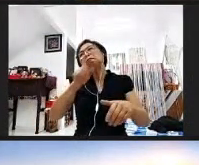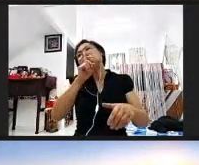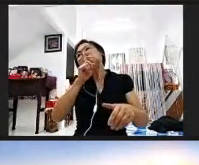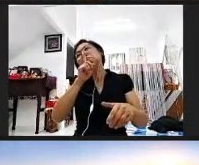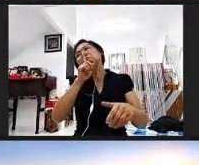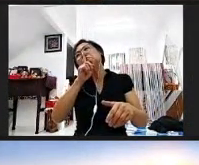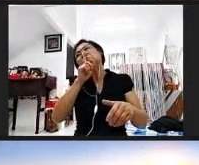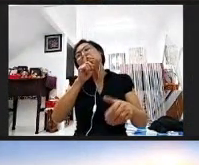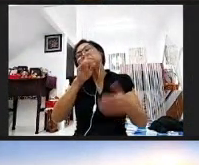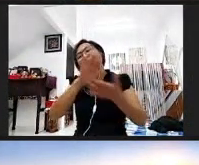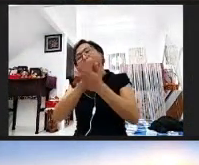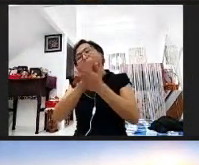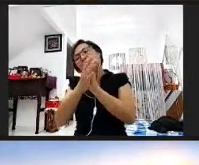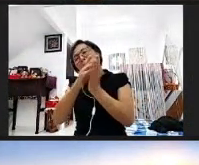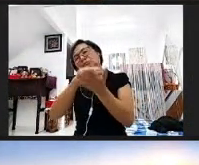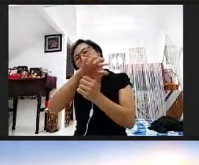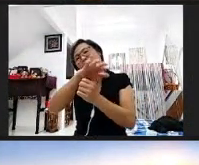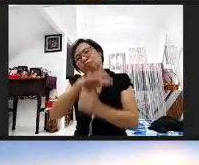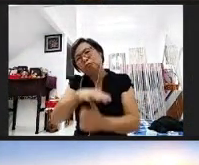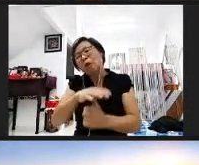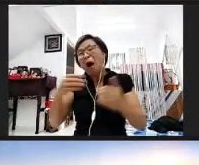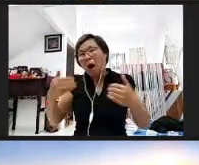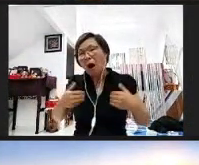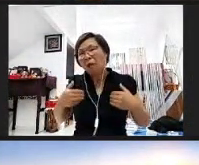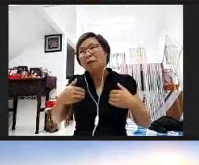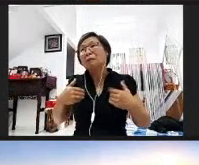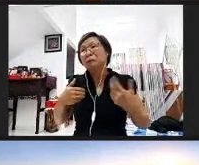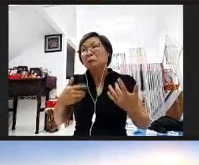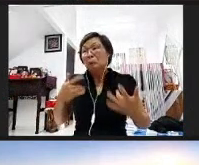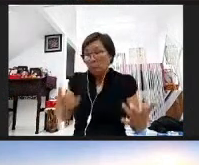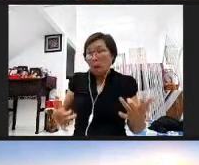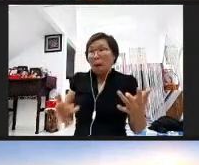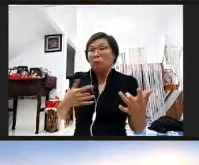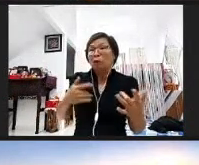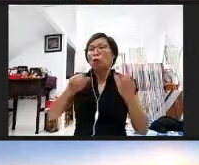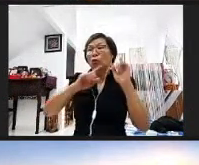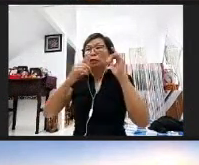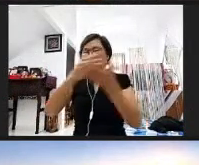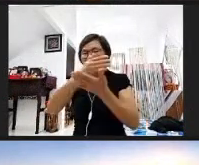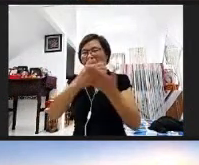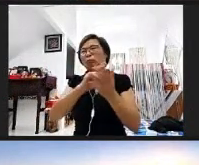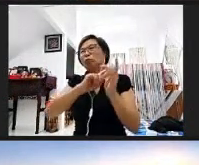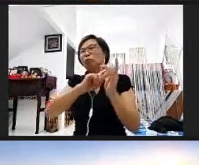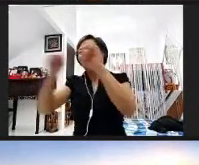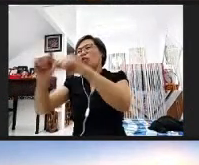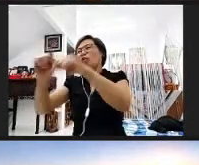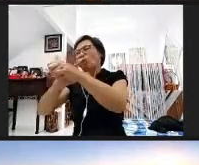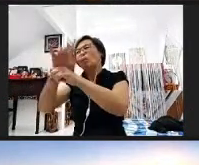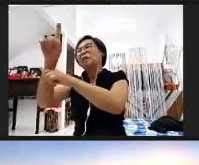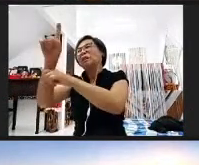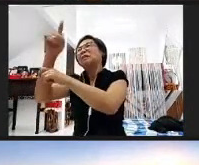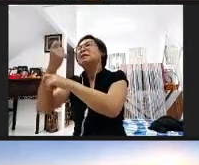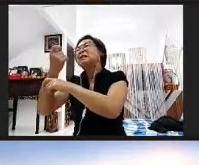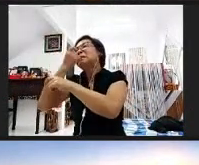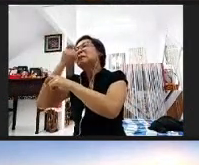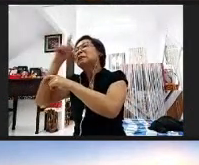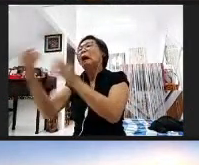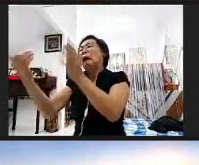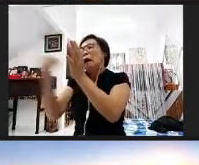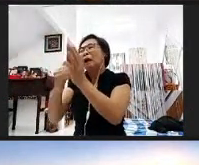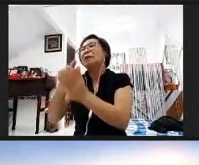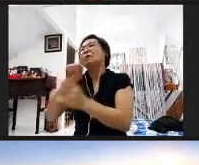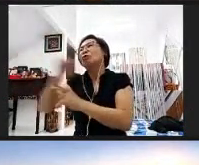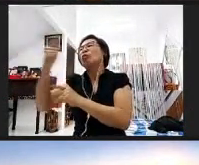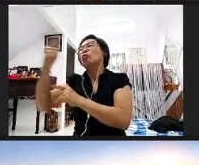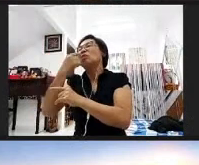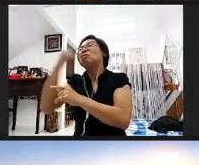Yeah, interestingly, some who went for COVID tests, they went for COVID tests again and again and again and again.